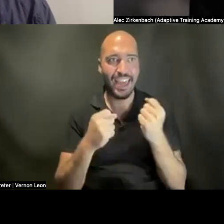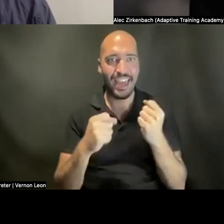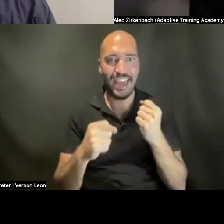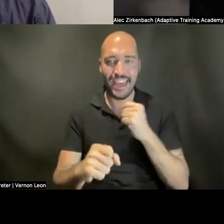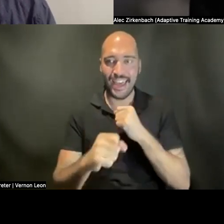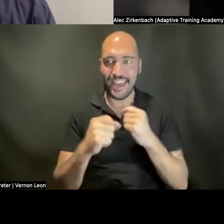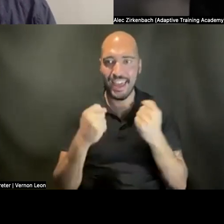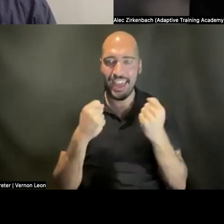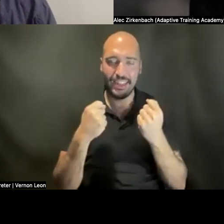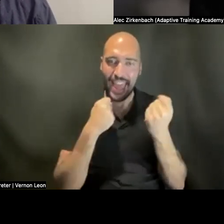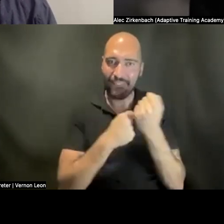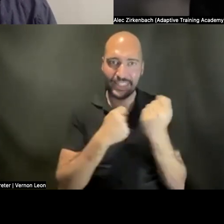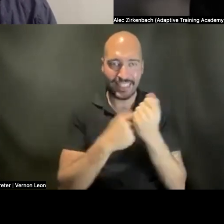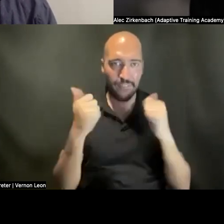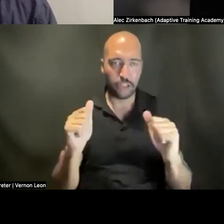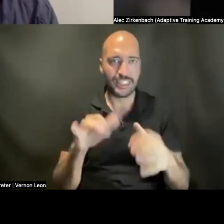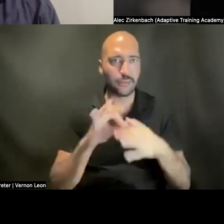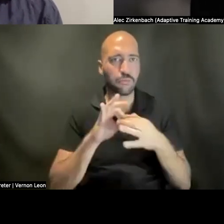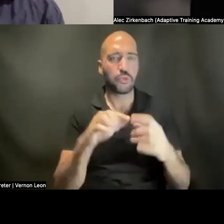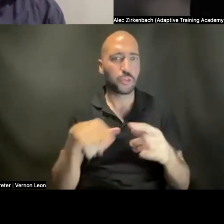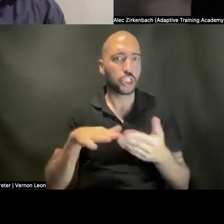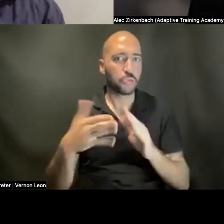to the community? It's a really good question.